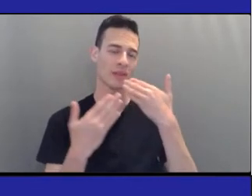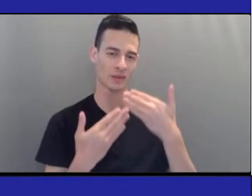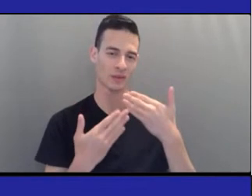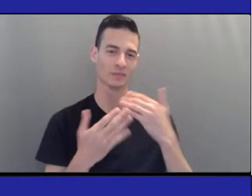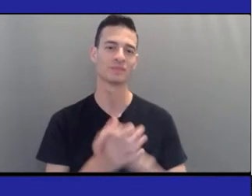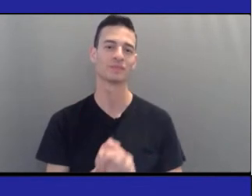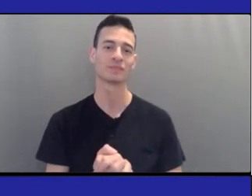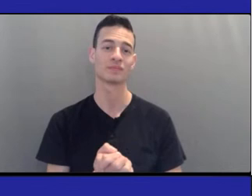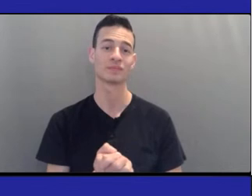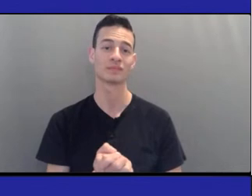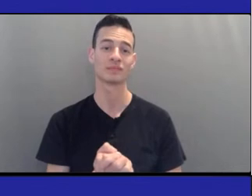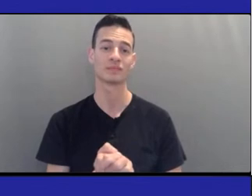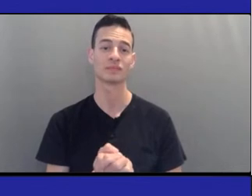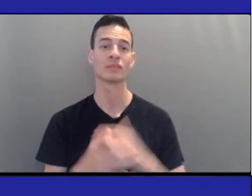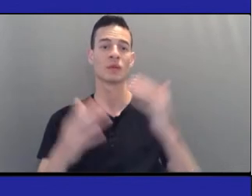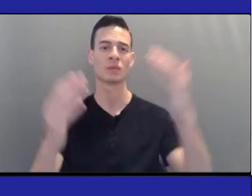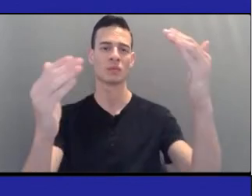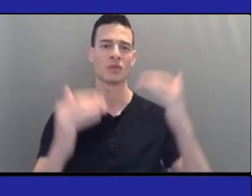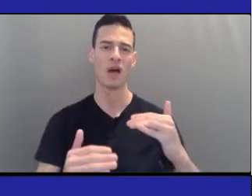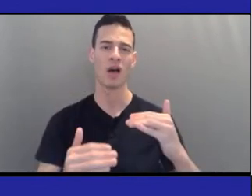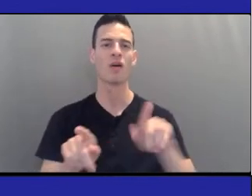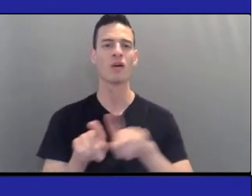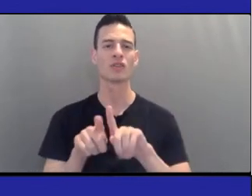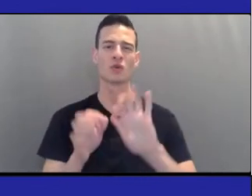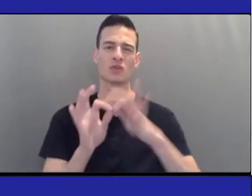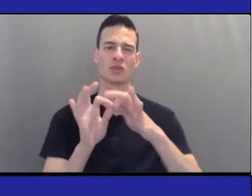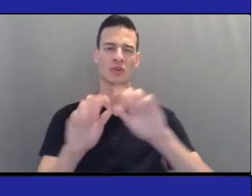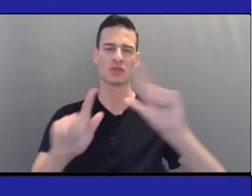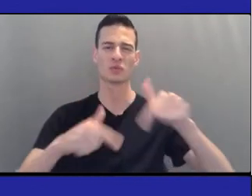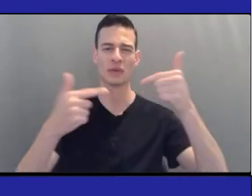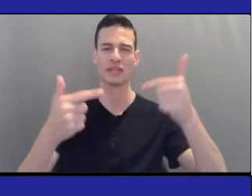move on to number 10.